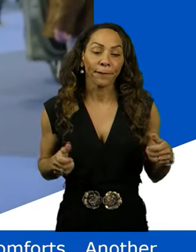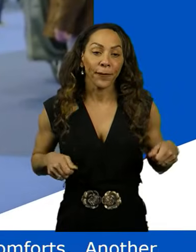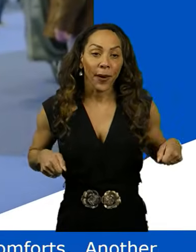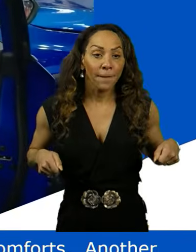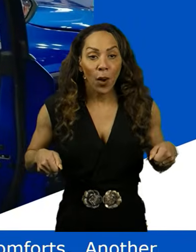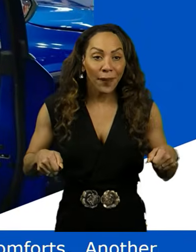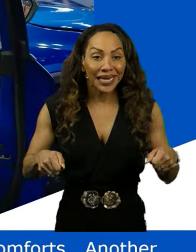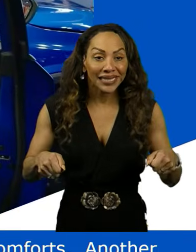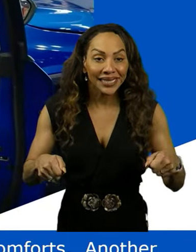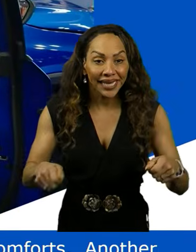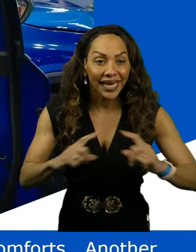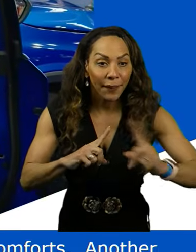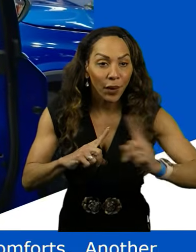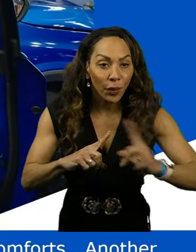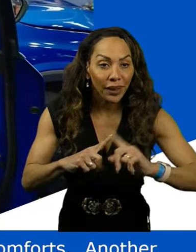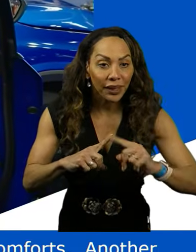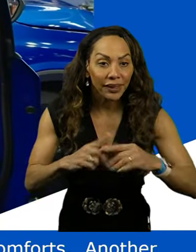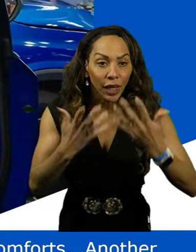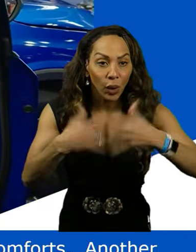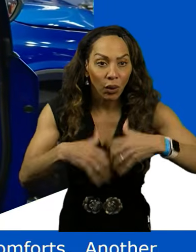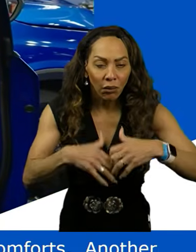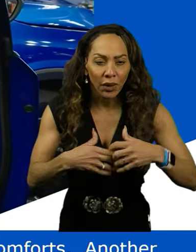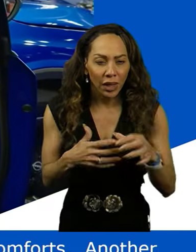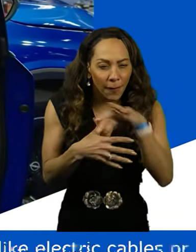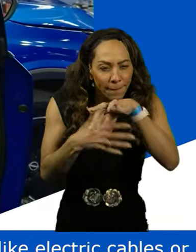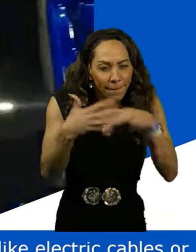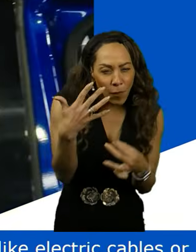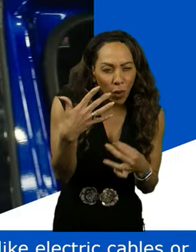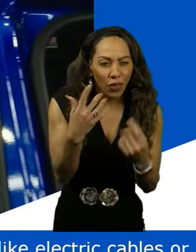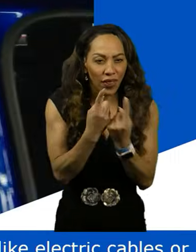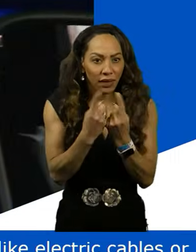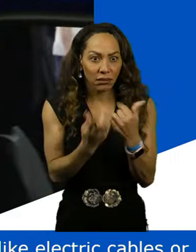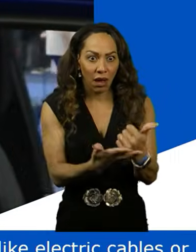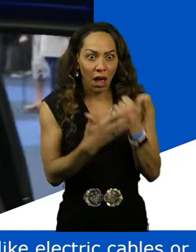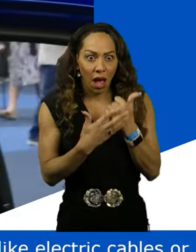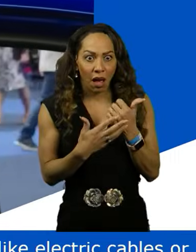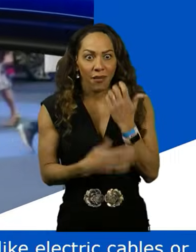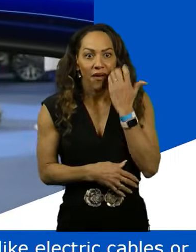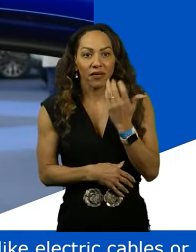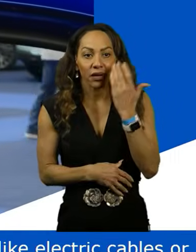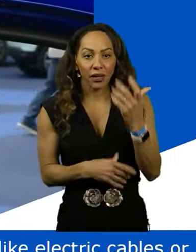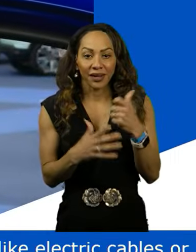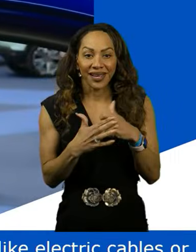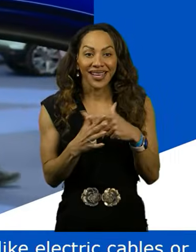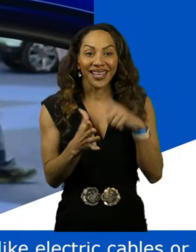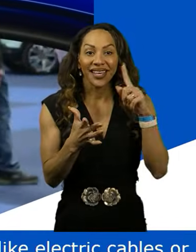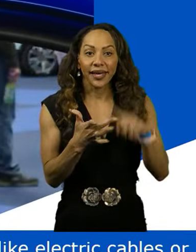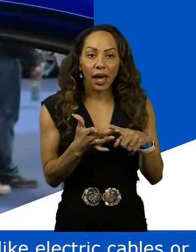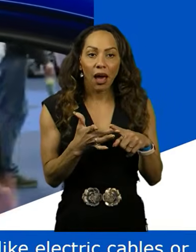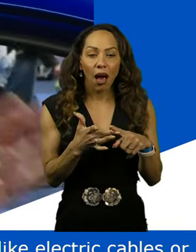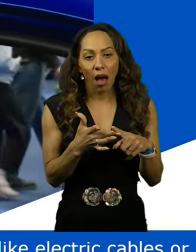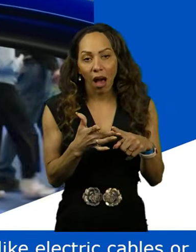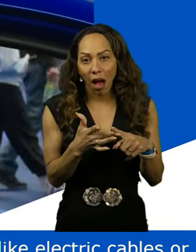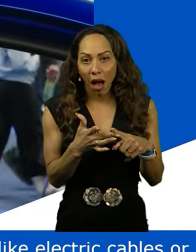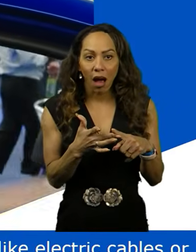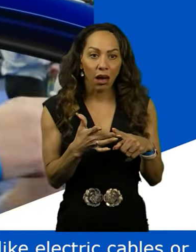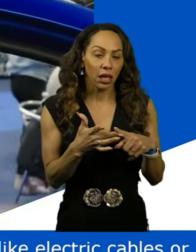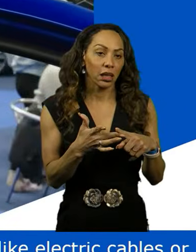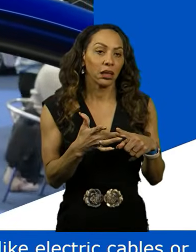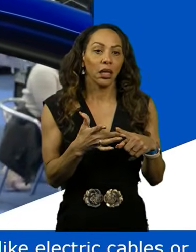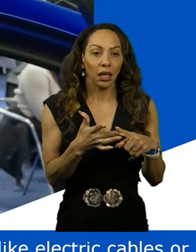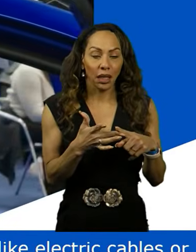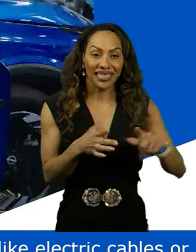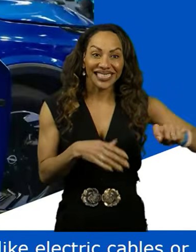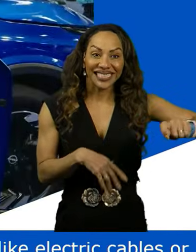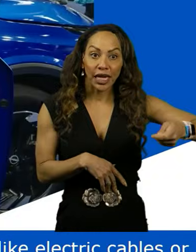items. Small features can make a big difference day to day. Things like keyless entry mean that you don't have to handle the key to unlock or